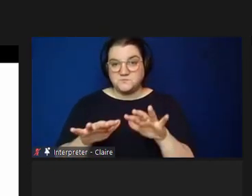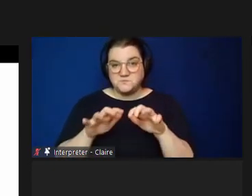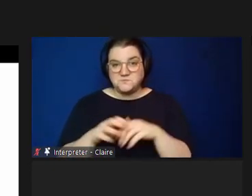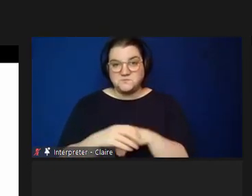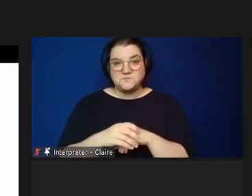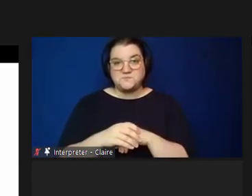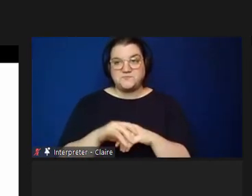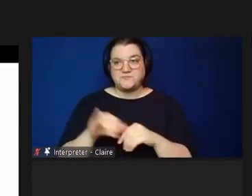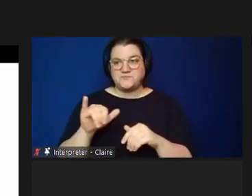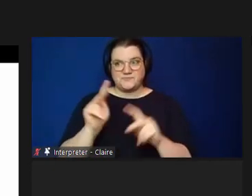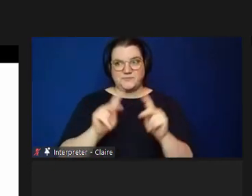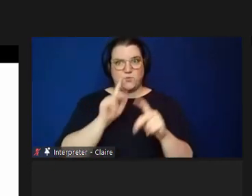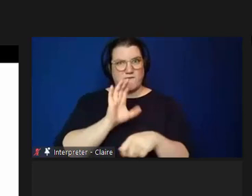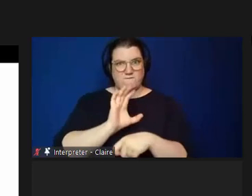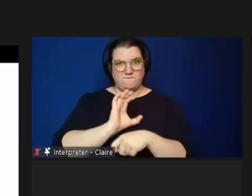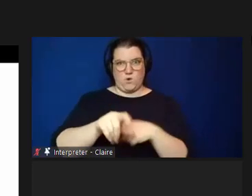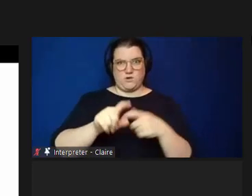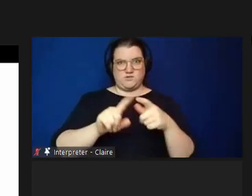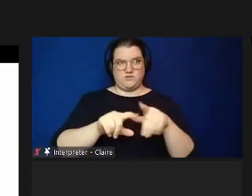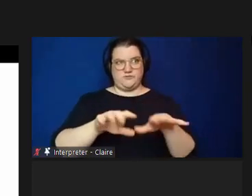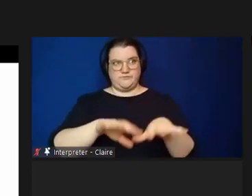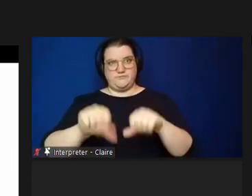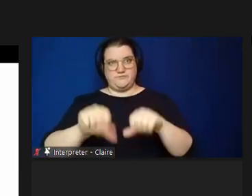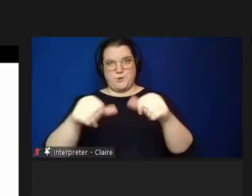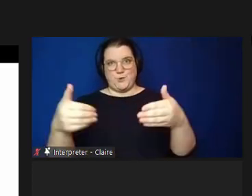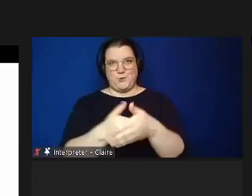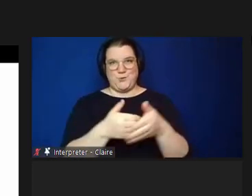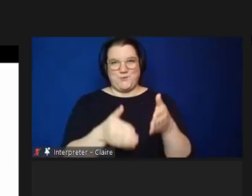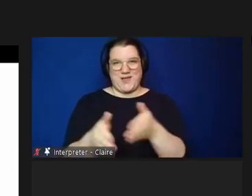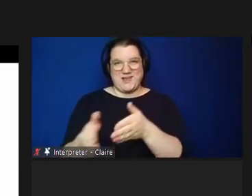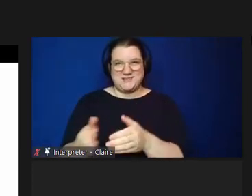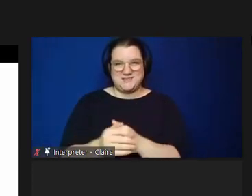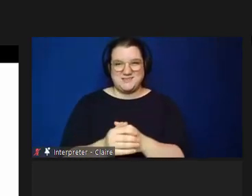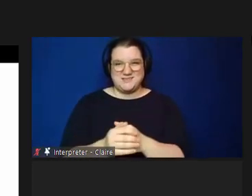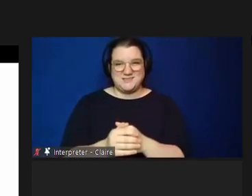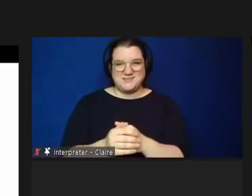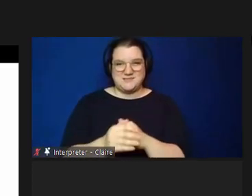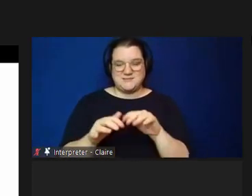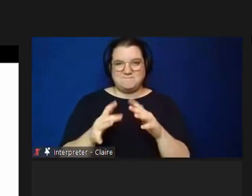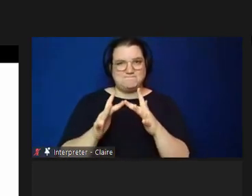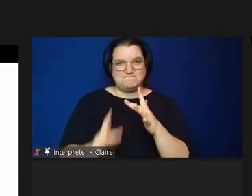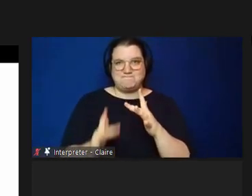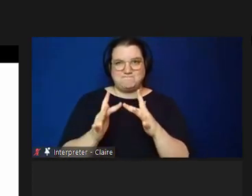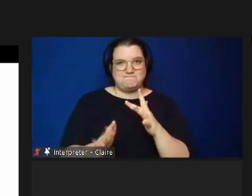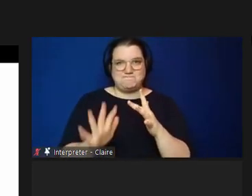to do things in new ways, but we really also